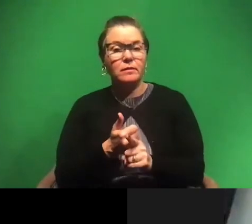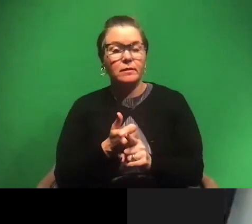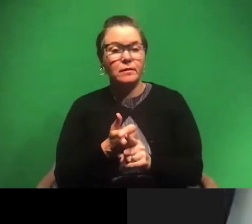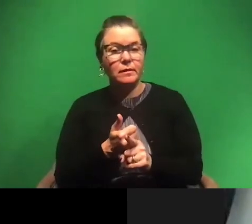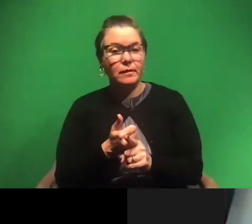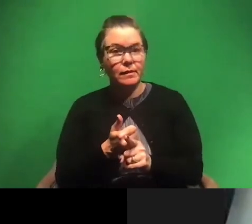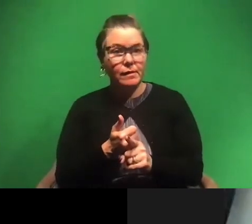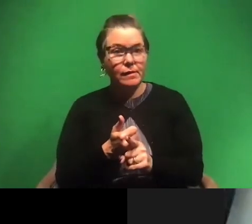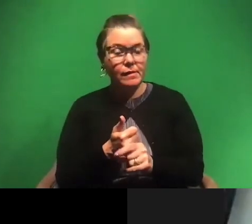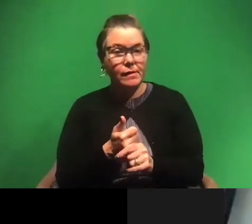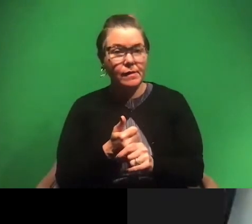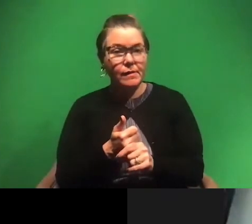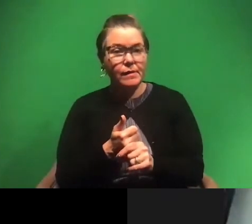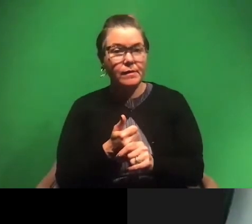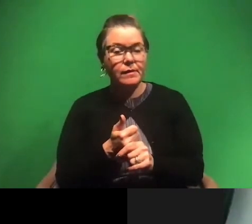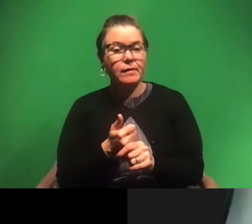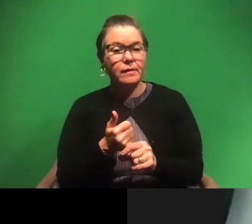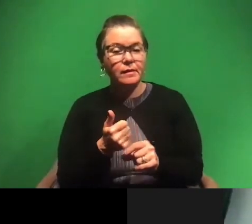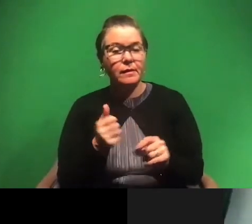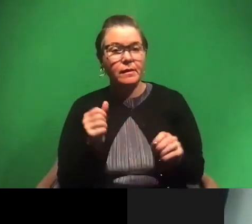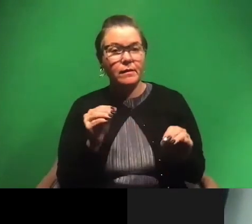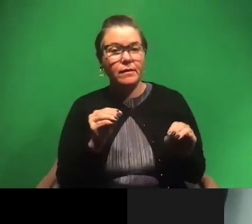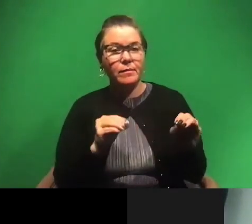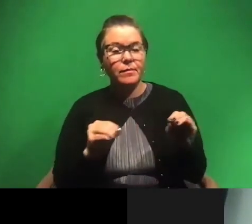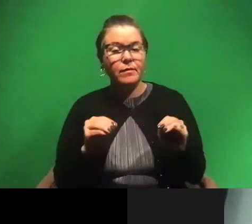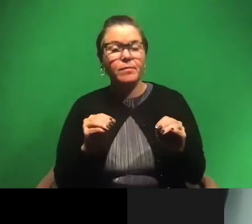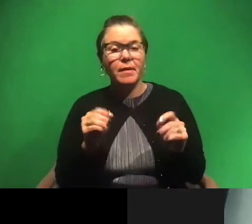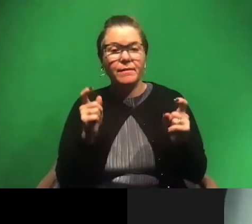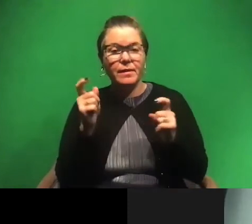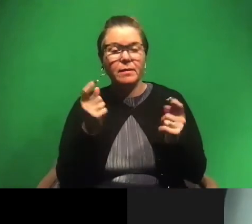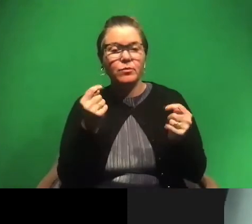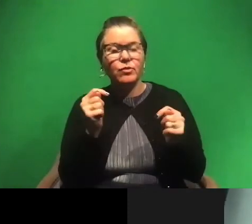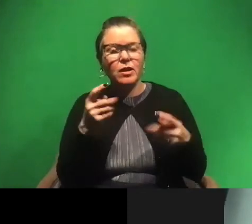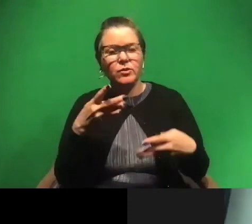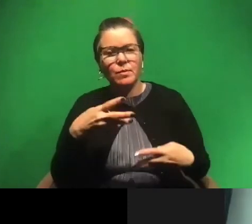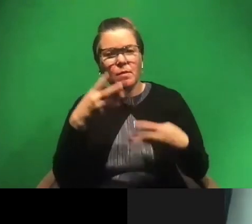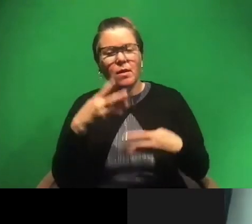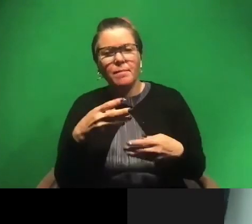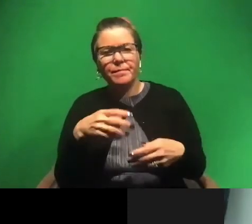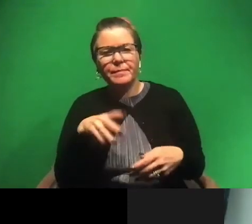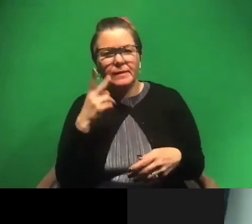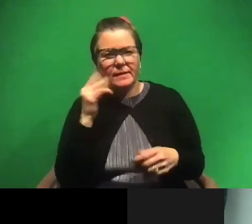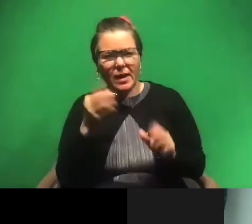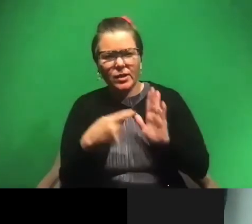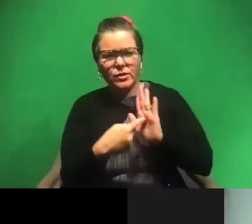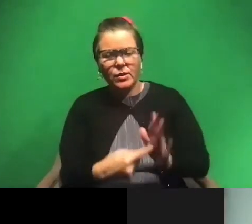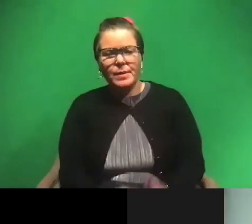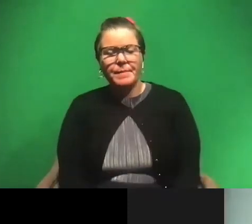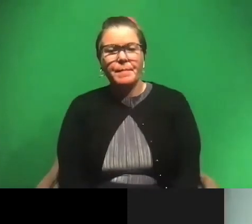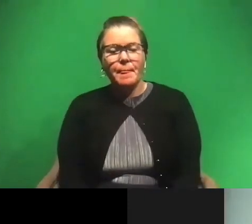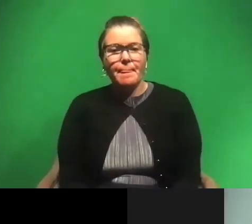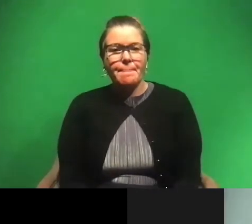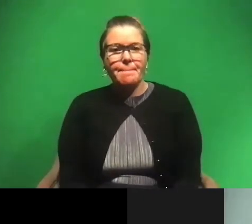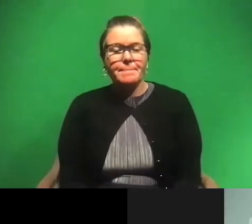sorry, move my face. I'm just trying to pull up, see if I can show it.